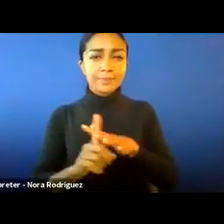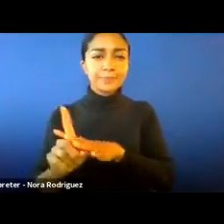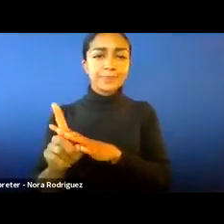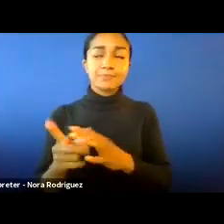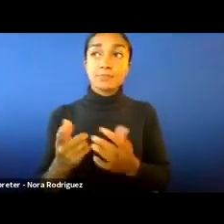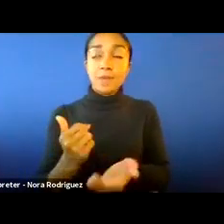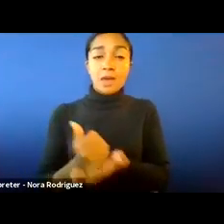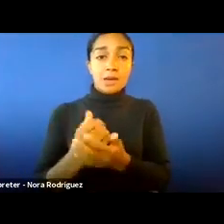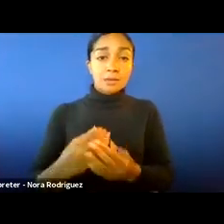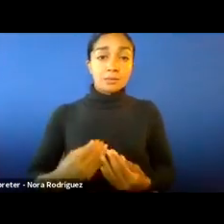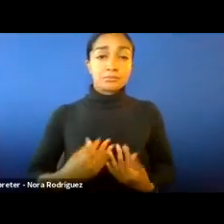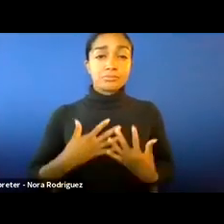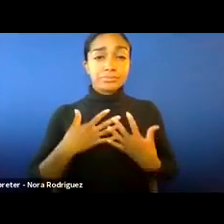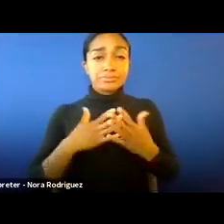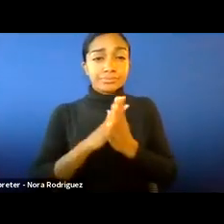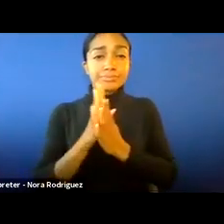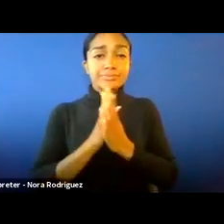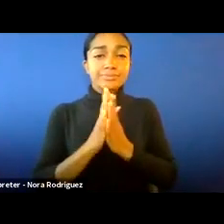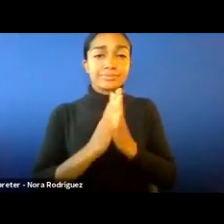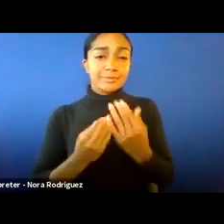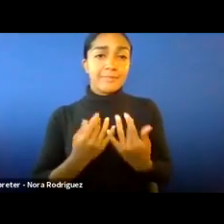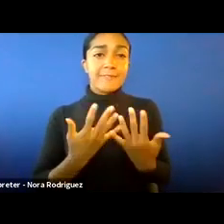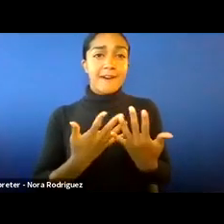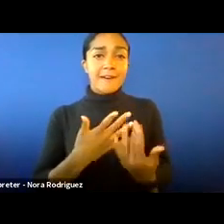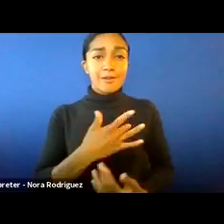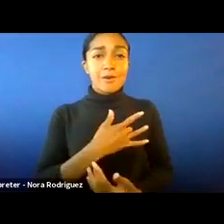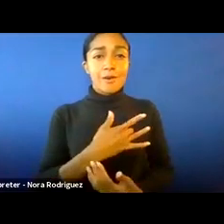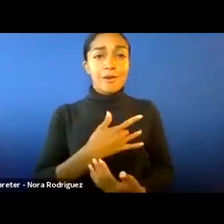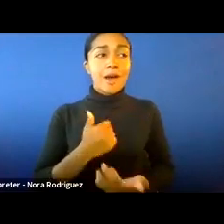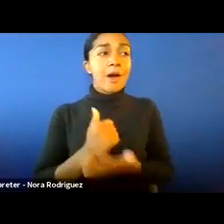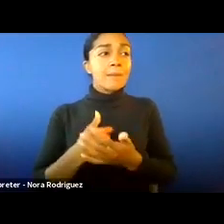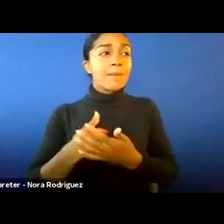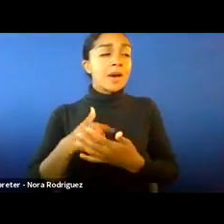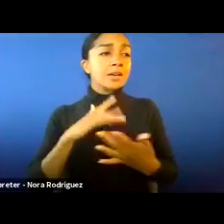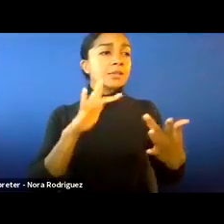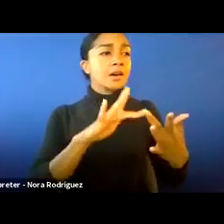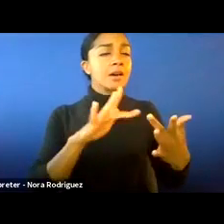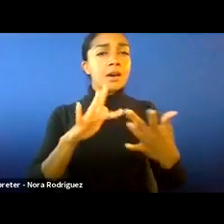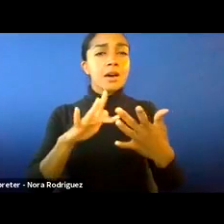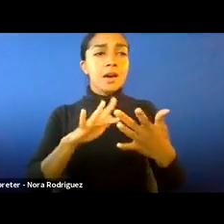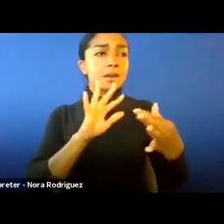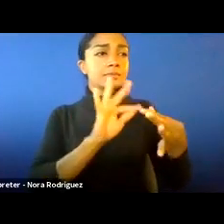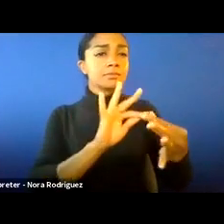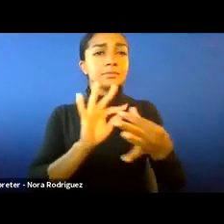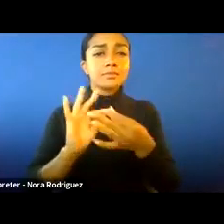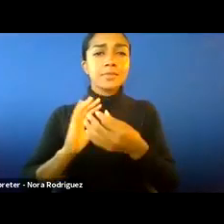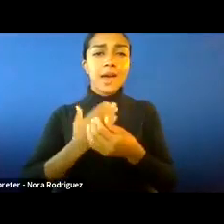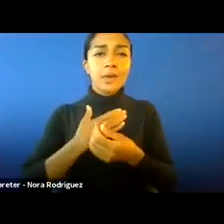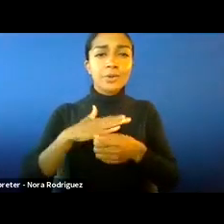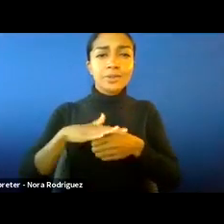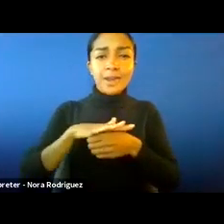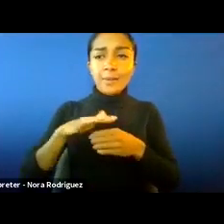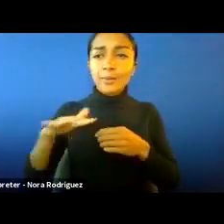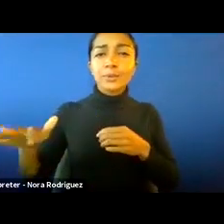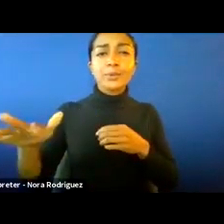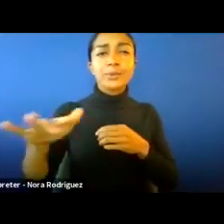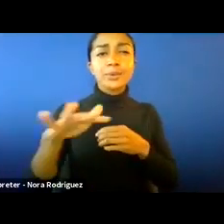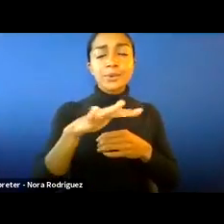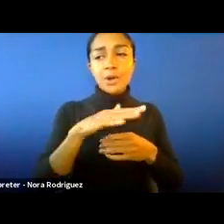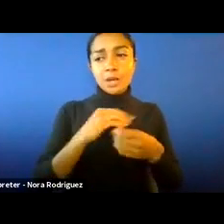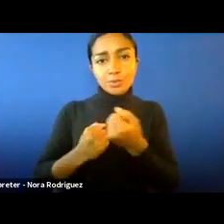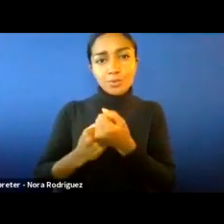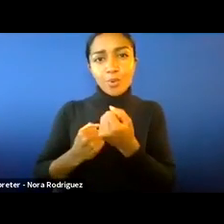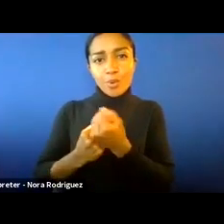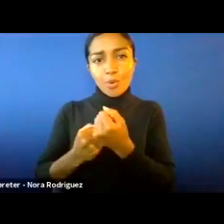that we reach out to our neighbors who are in need and show up for them in the ways that our movements have so long